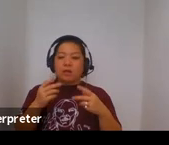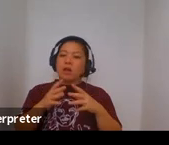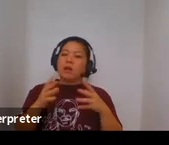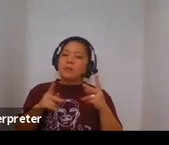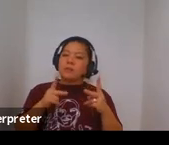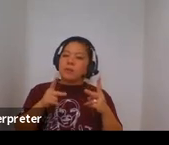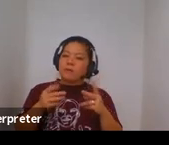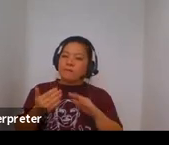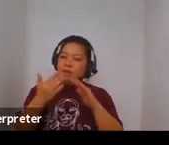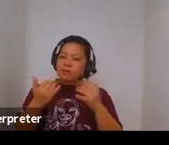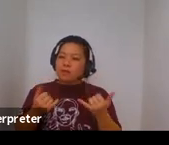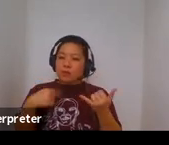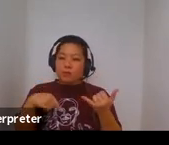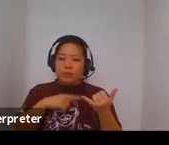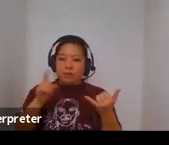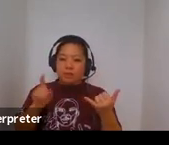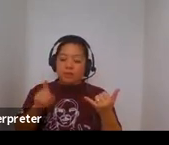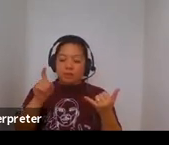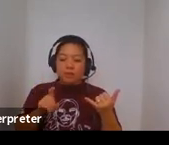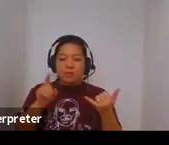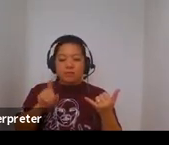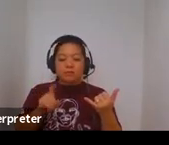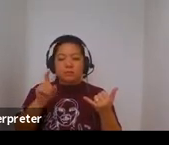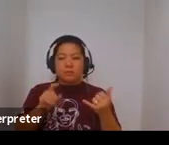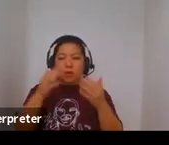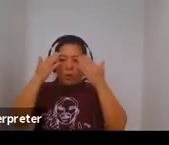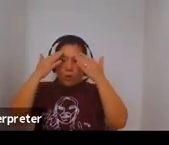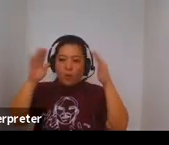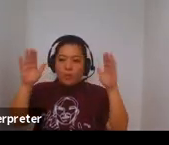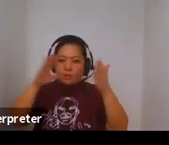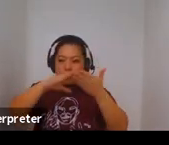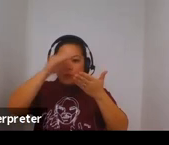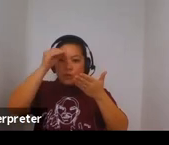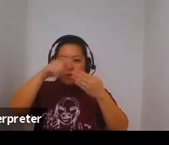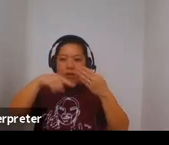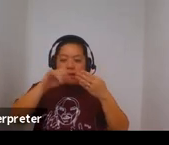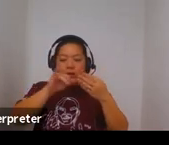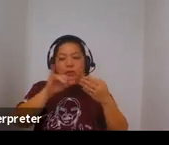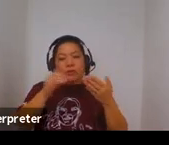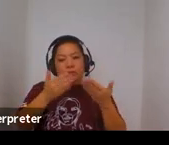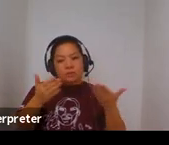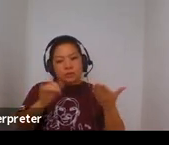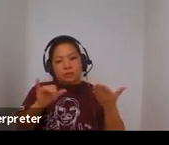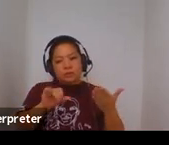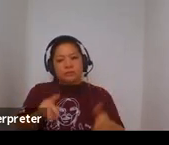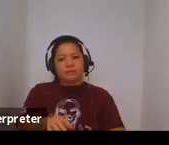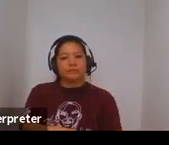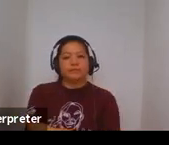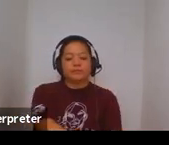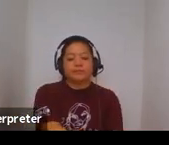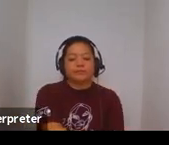So we need to kind of be open to learning about those pieces too.